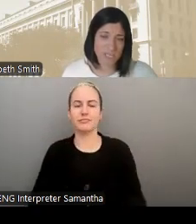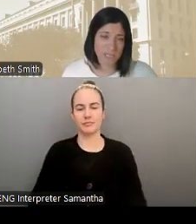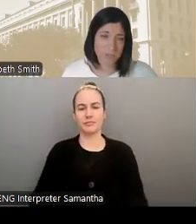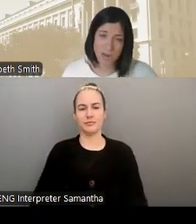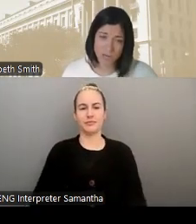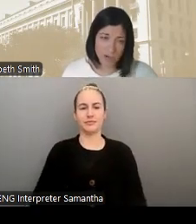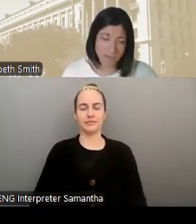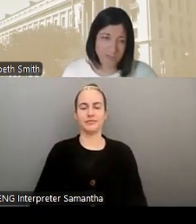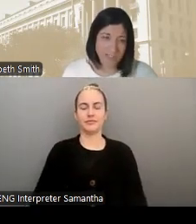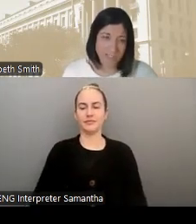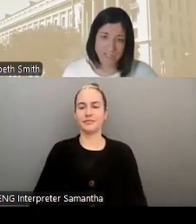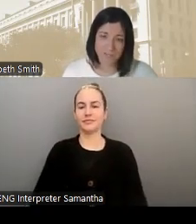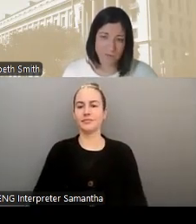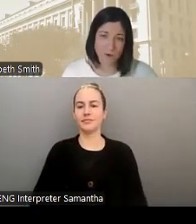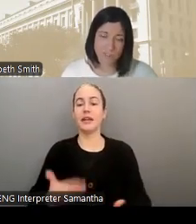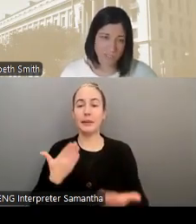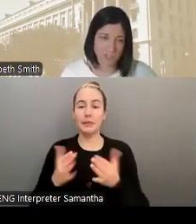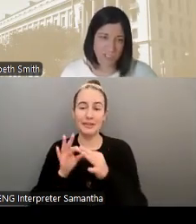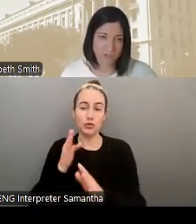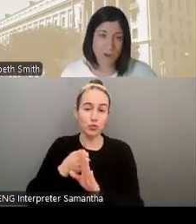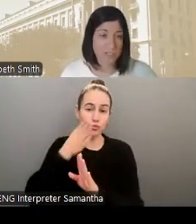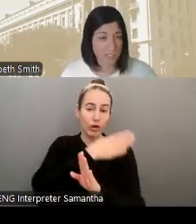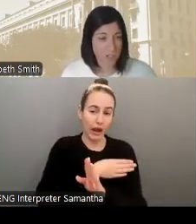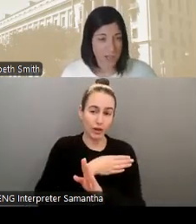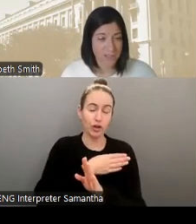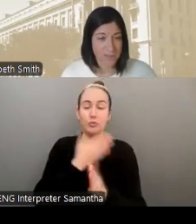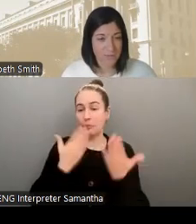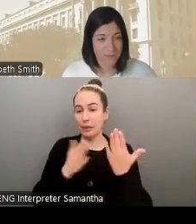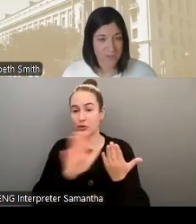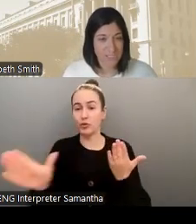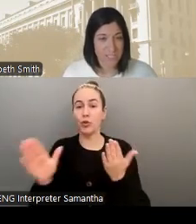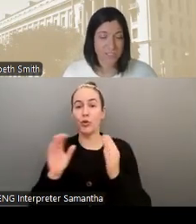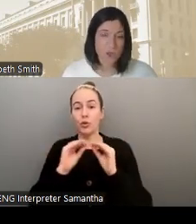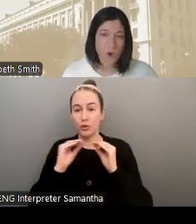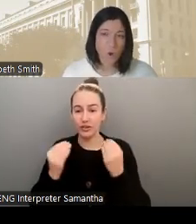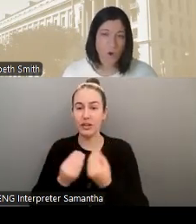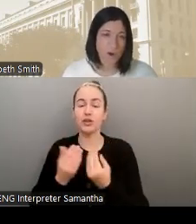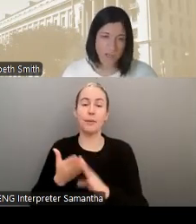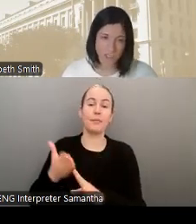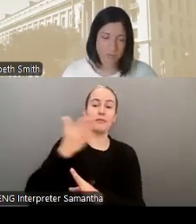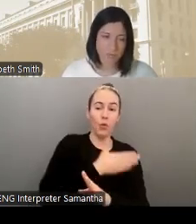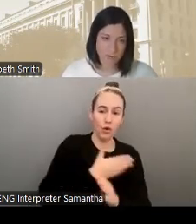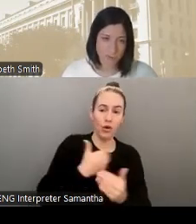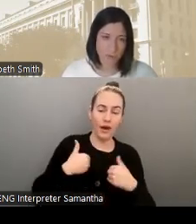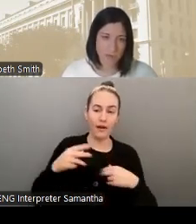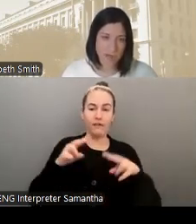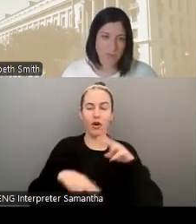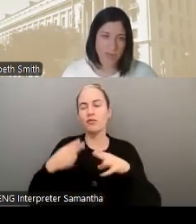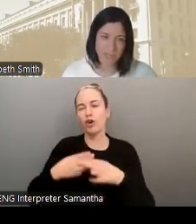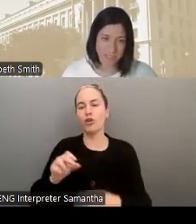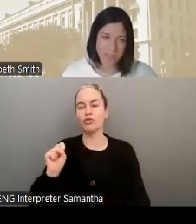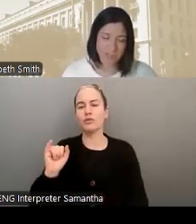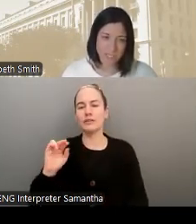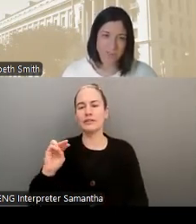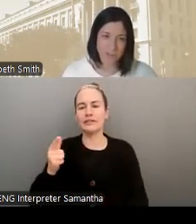with any prior audit findings. If any of your organizations have undergone a single audit that might have had findings, or another type of review